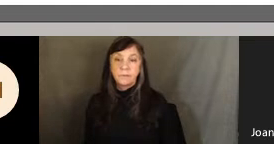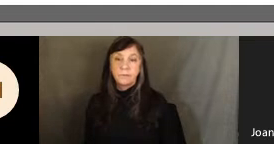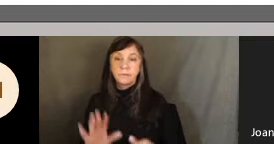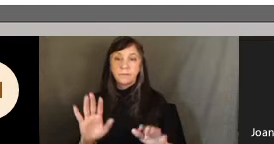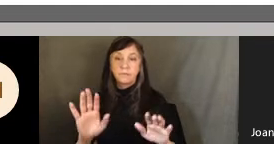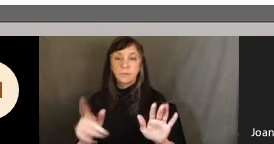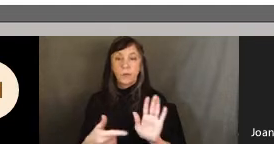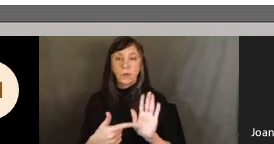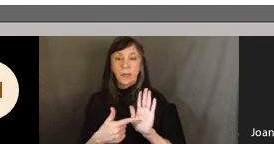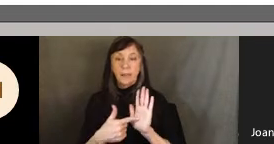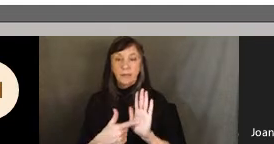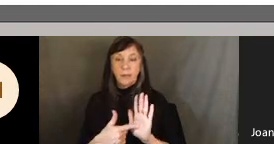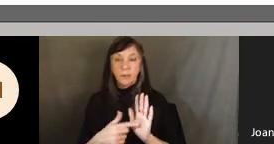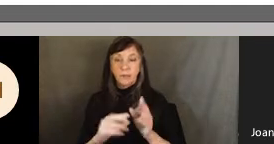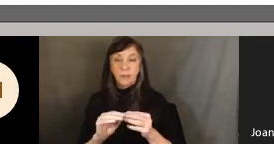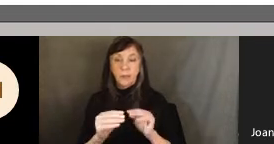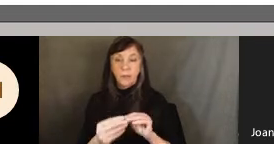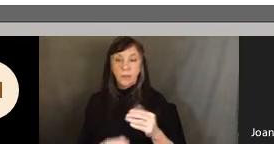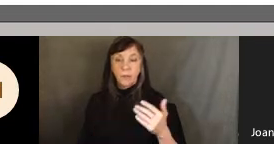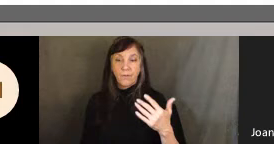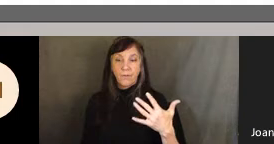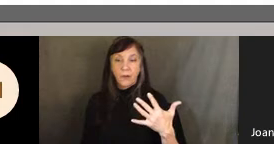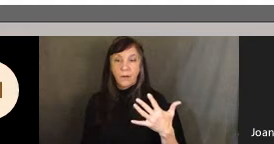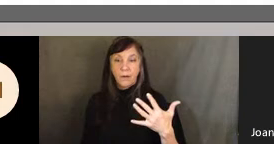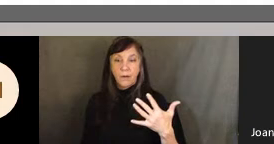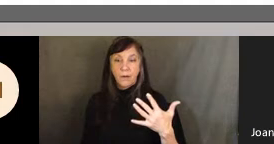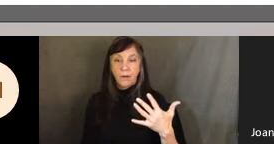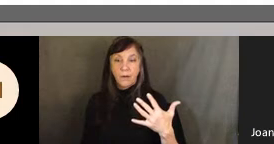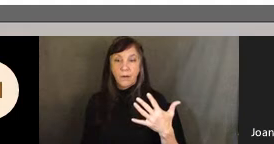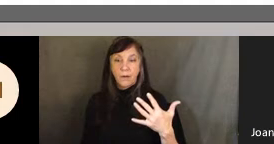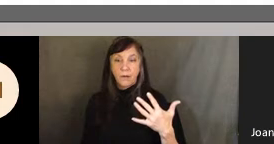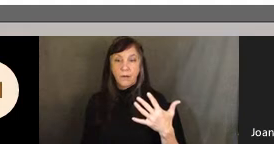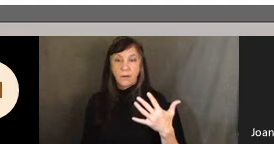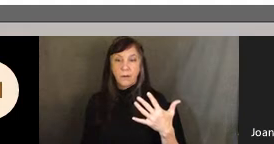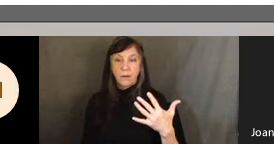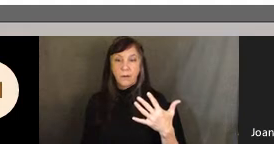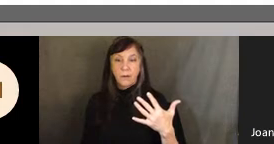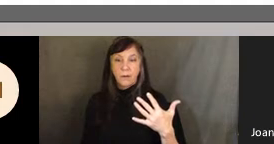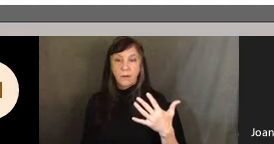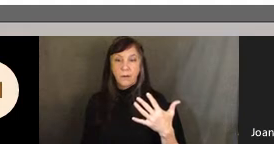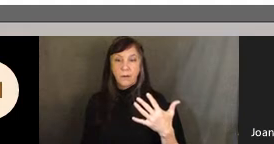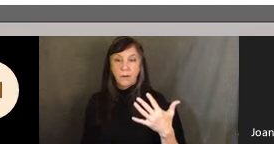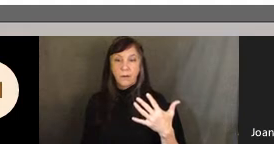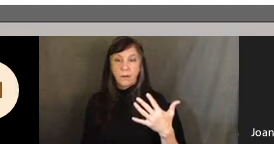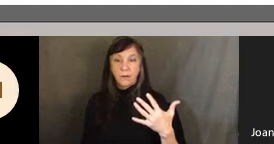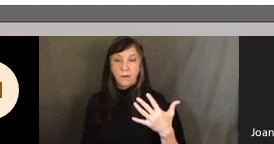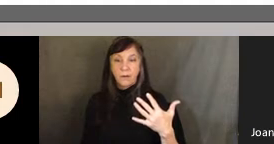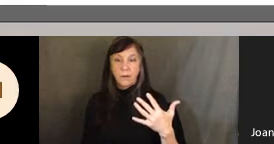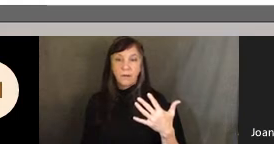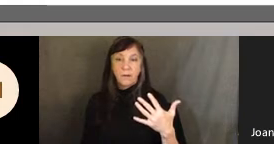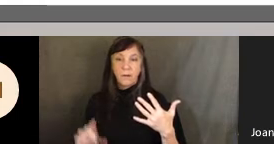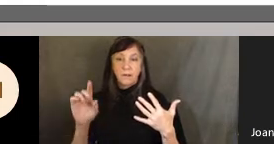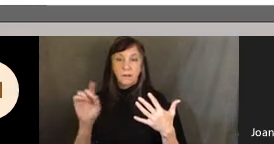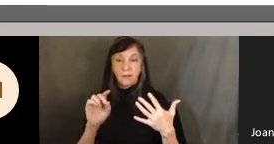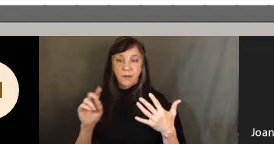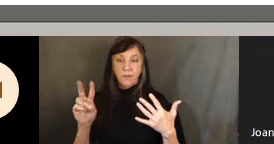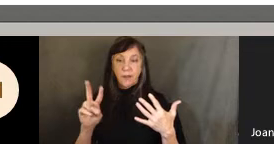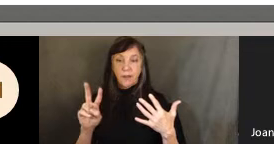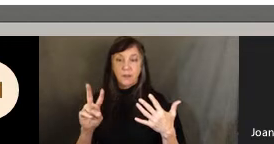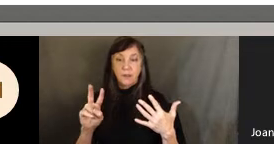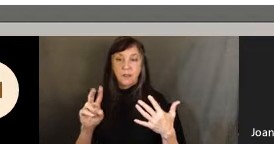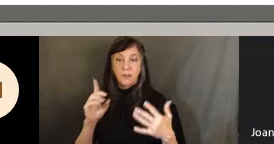is responding to a report of domestic abuse, a report of crime being